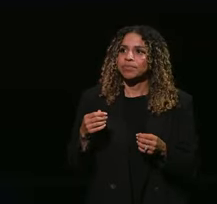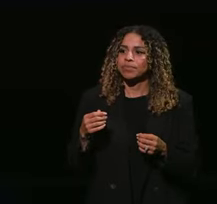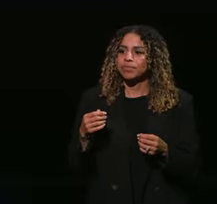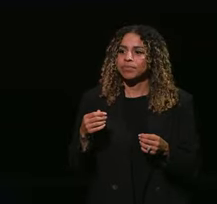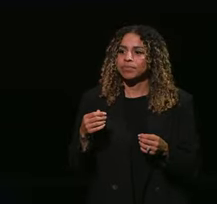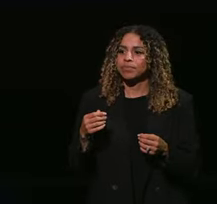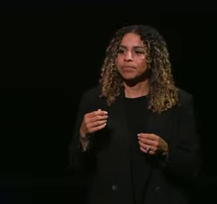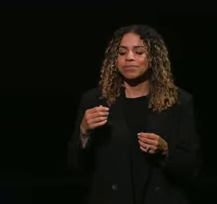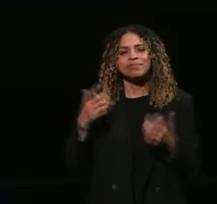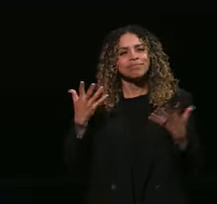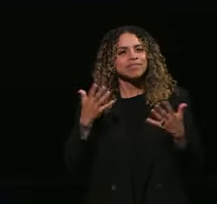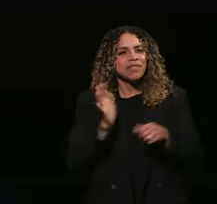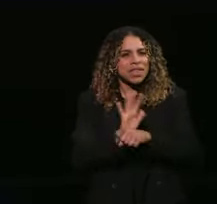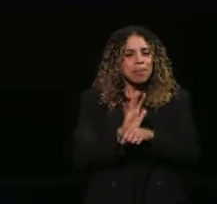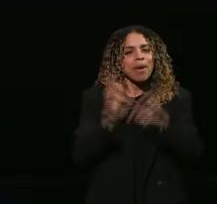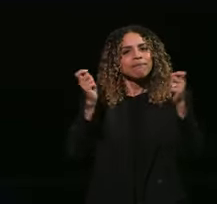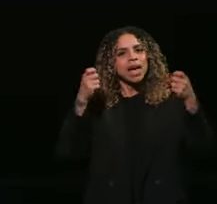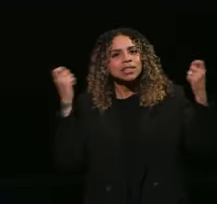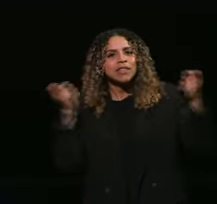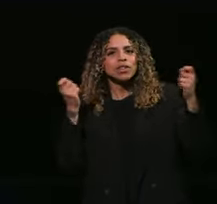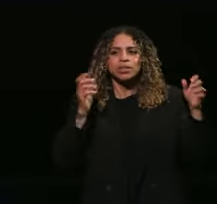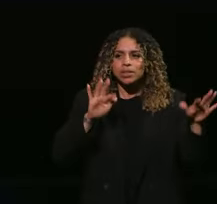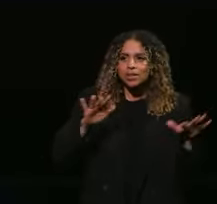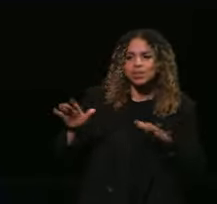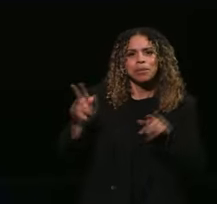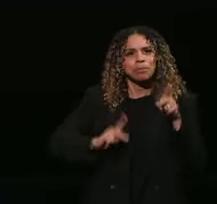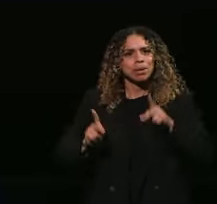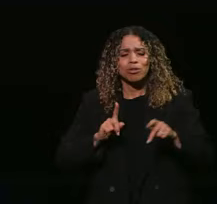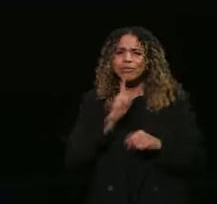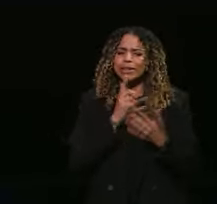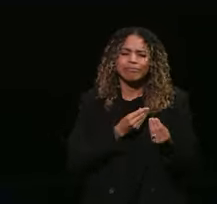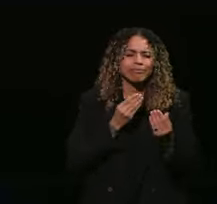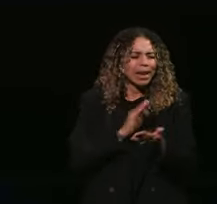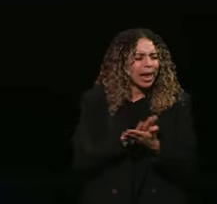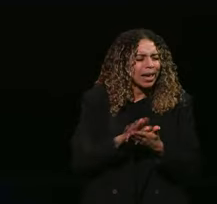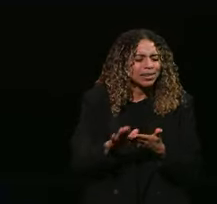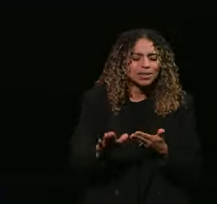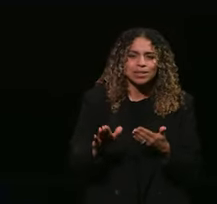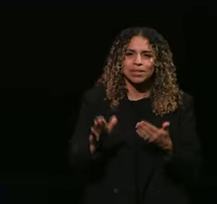because of the festivals, because everyone was so nice to us,